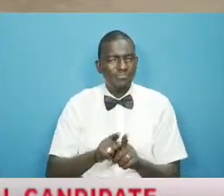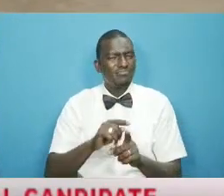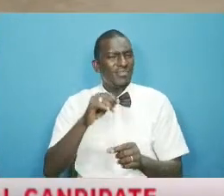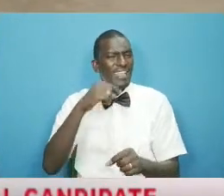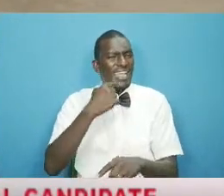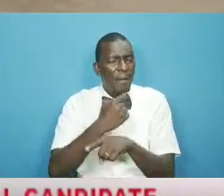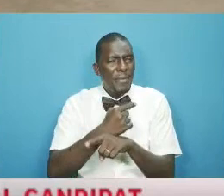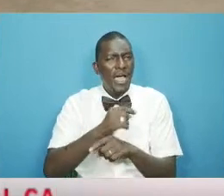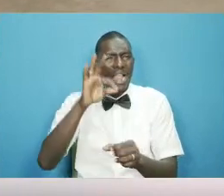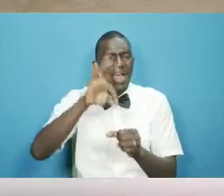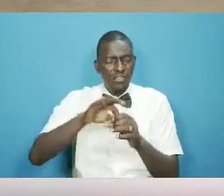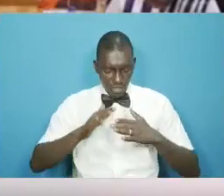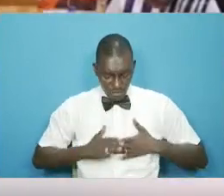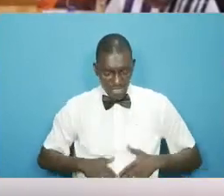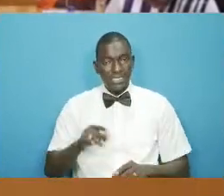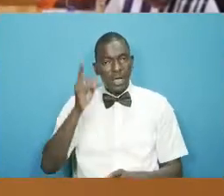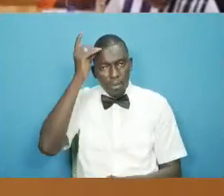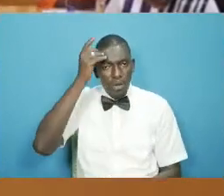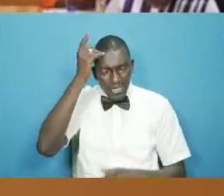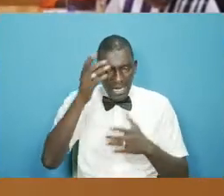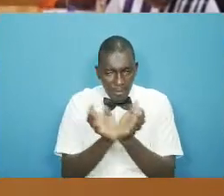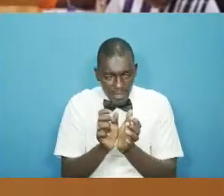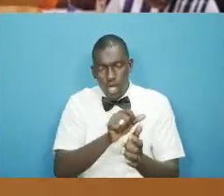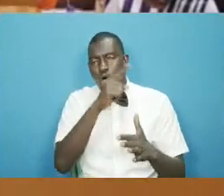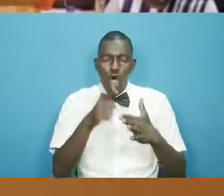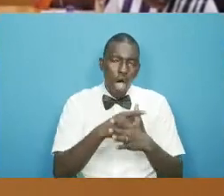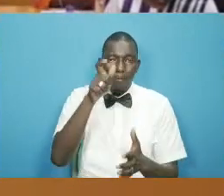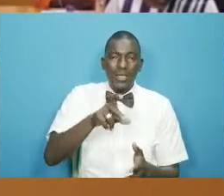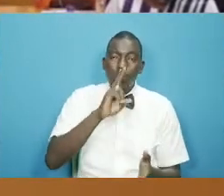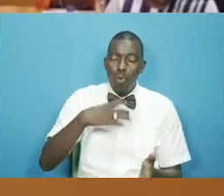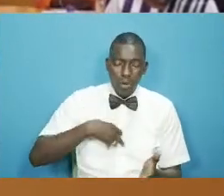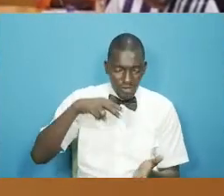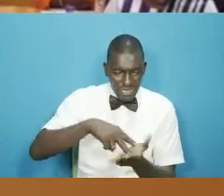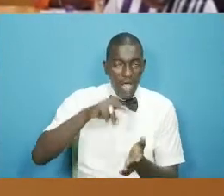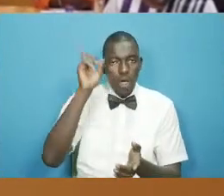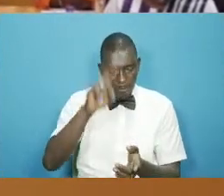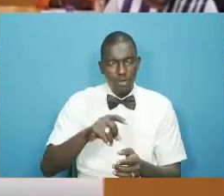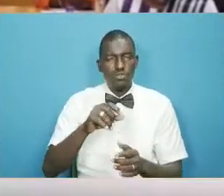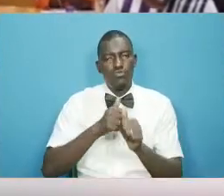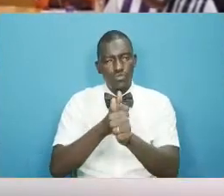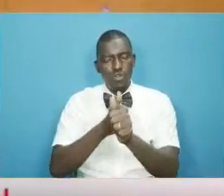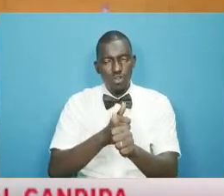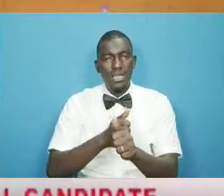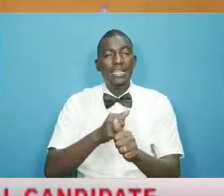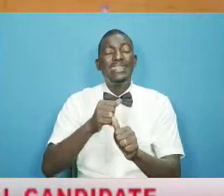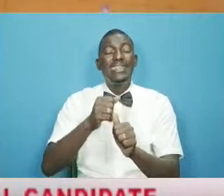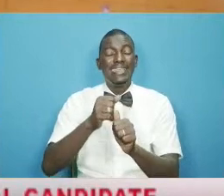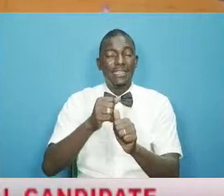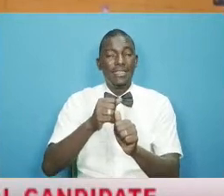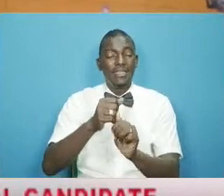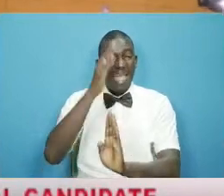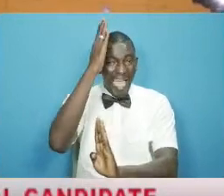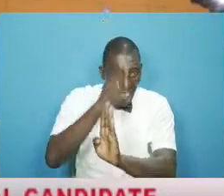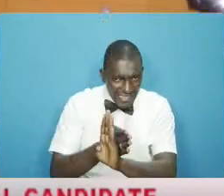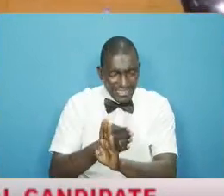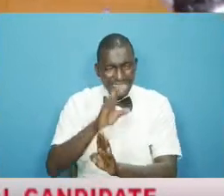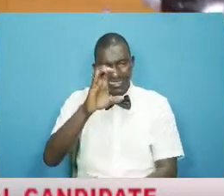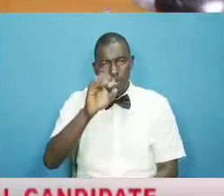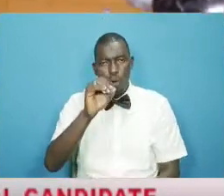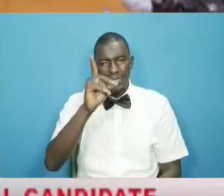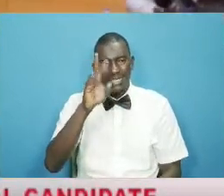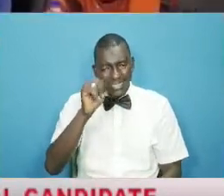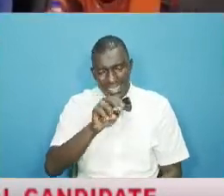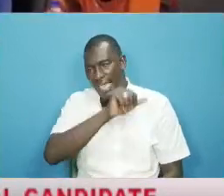that a political party or candidate must abide by the Code of Conduct on the Election and Ethics, which the Commission may from time to time